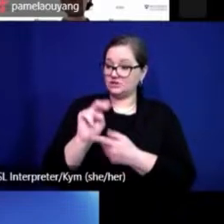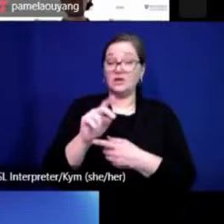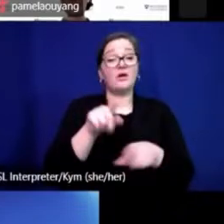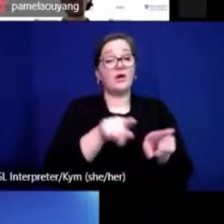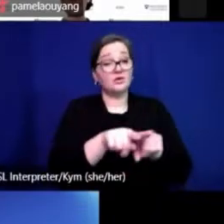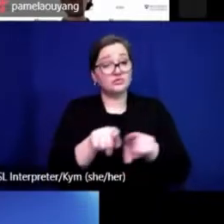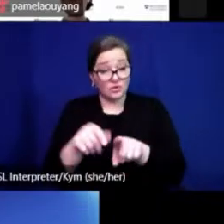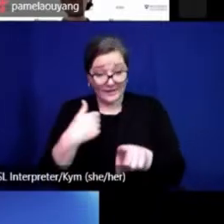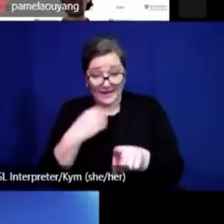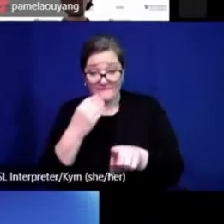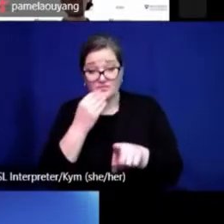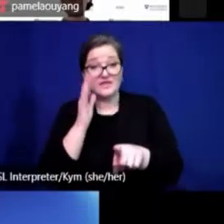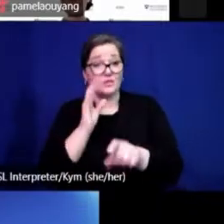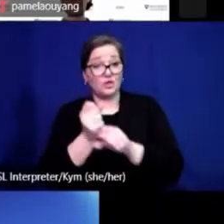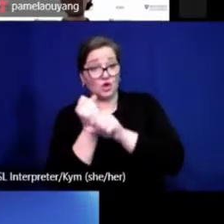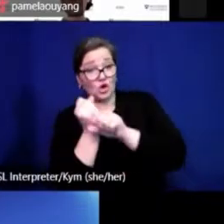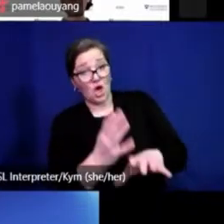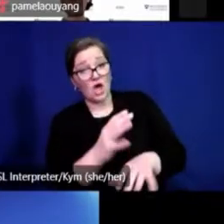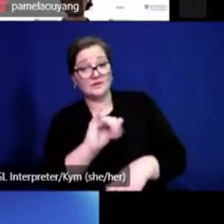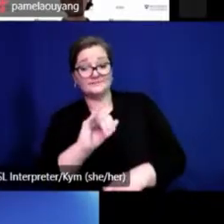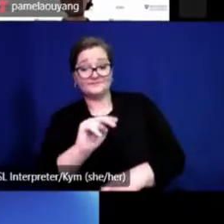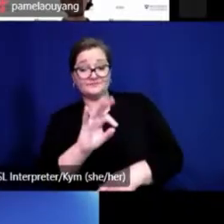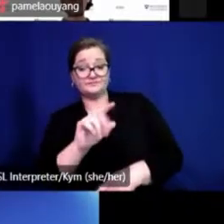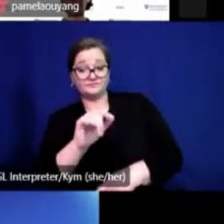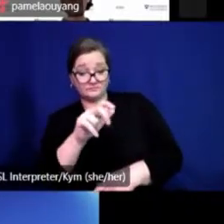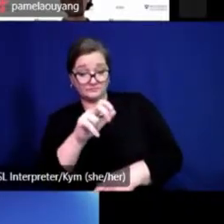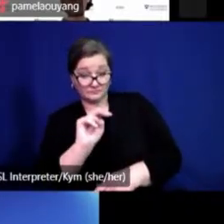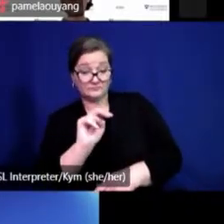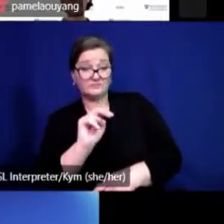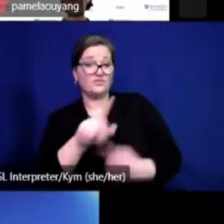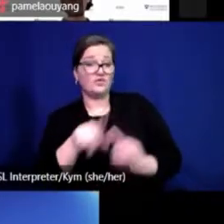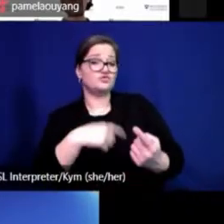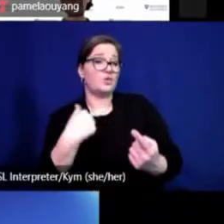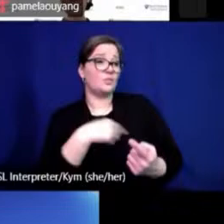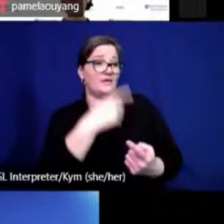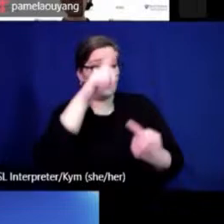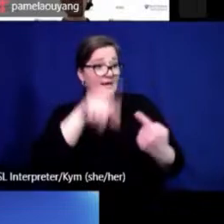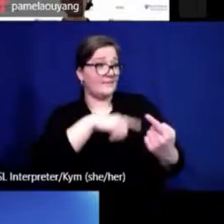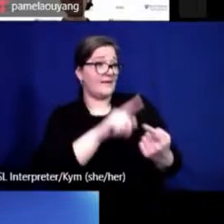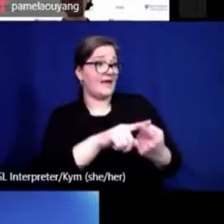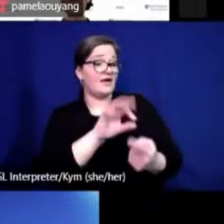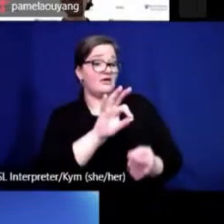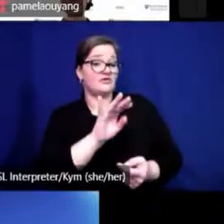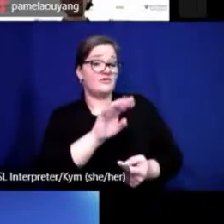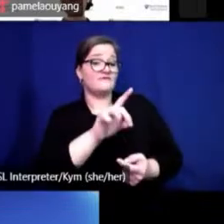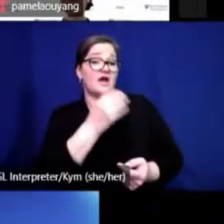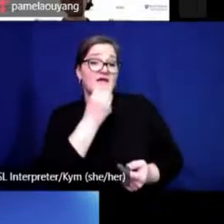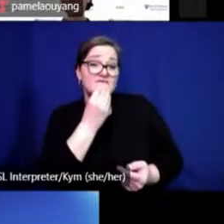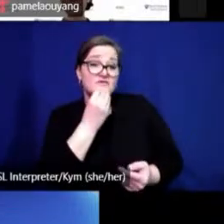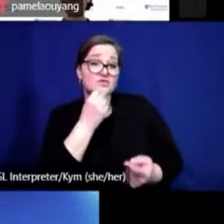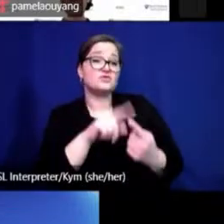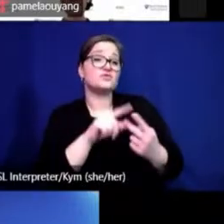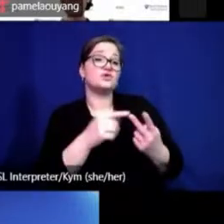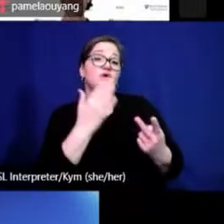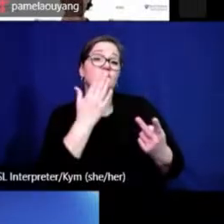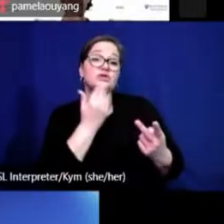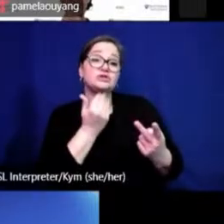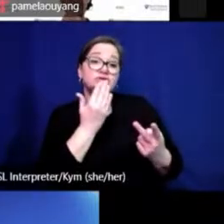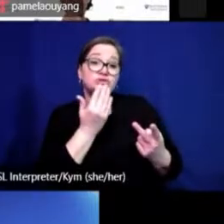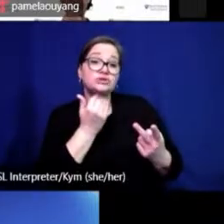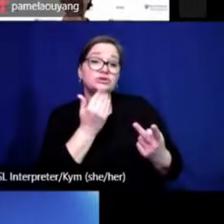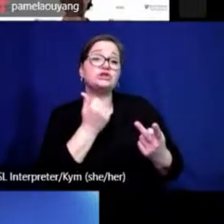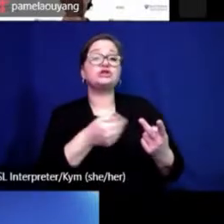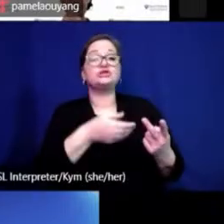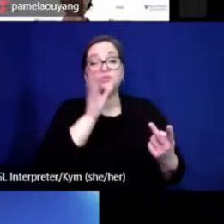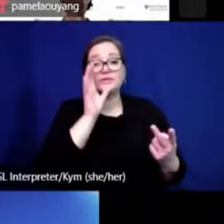that cause inflammation. And so when we think of fried foods or those sugar-sweetened beverages, and